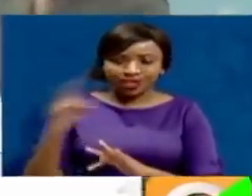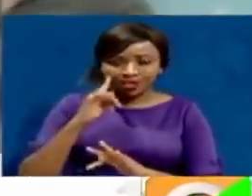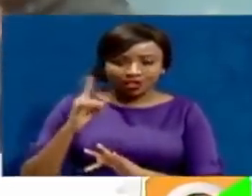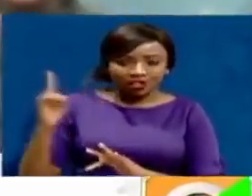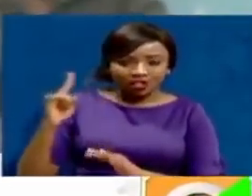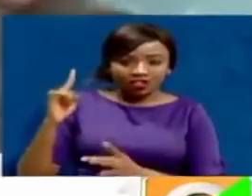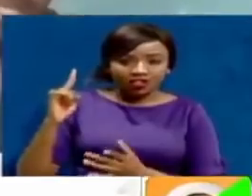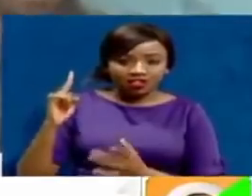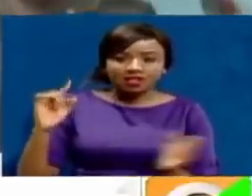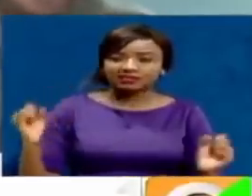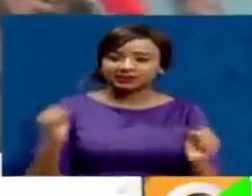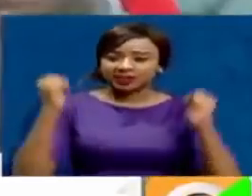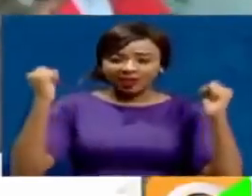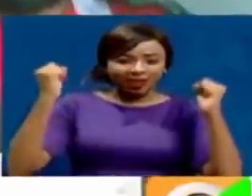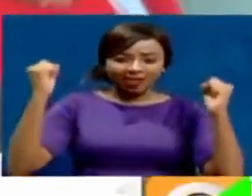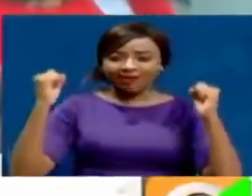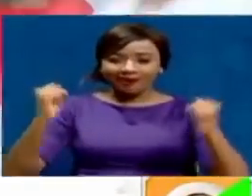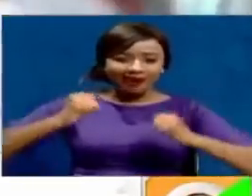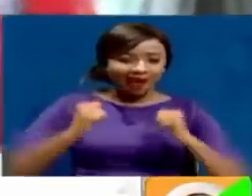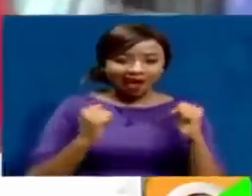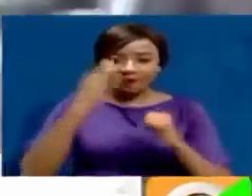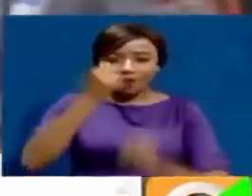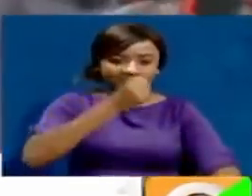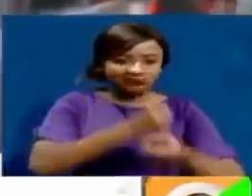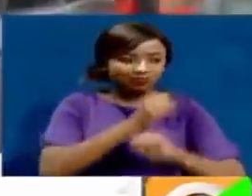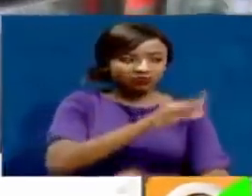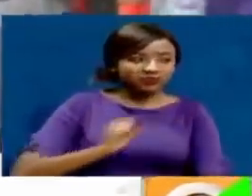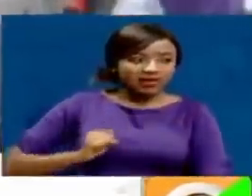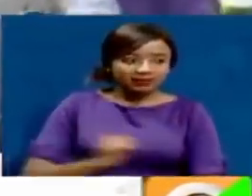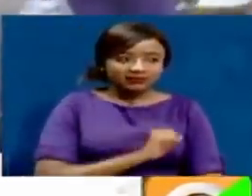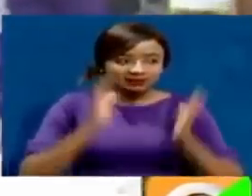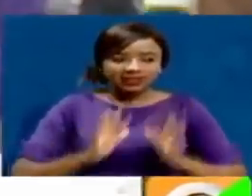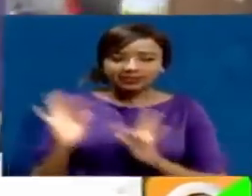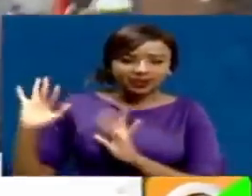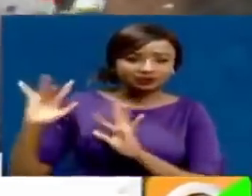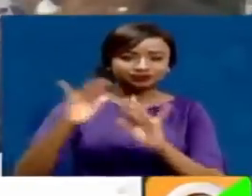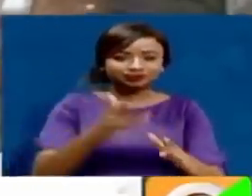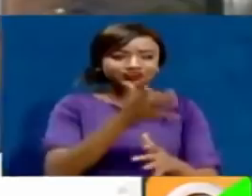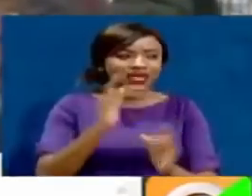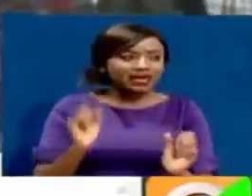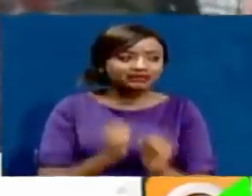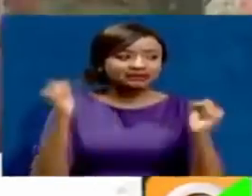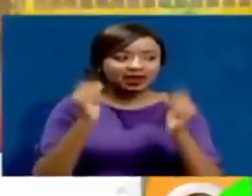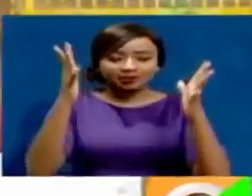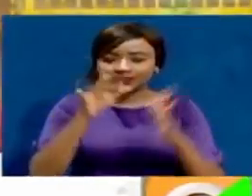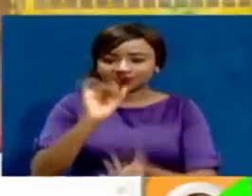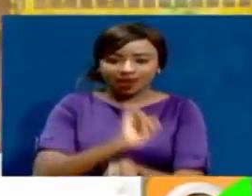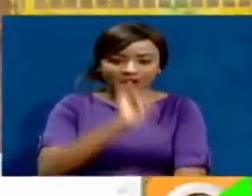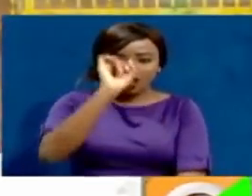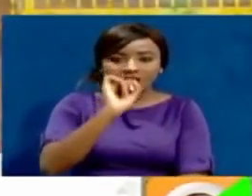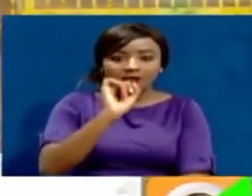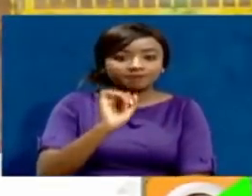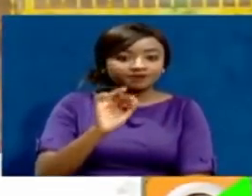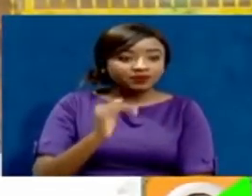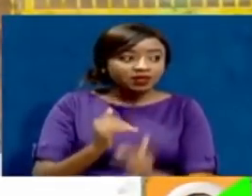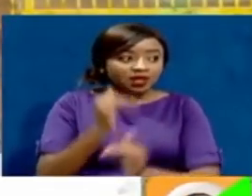replaced by a celebratory mood as supporters of Senator Lang'at poured into the streets celebrating his release. A record